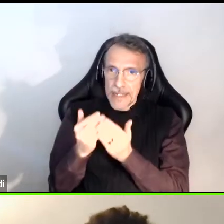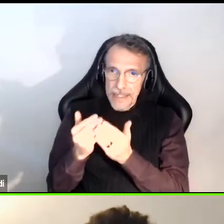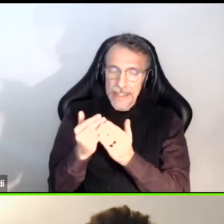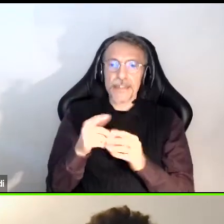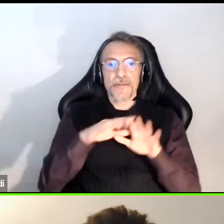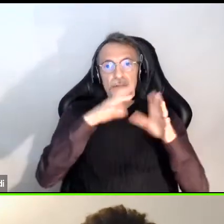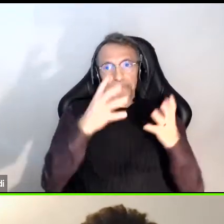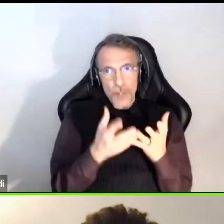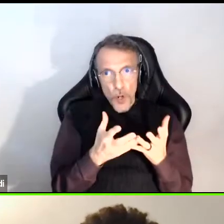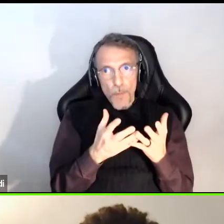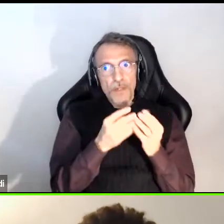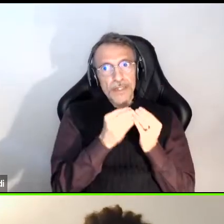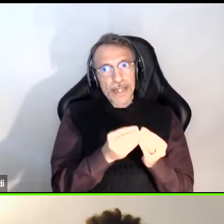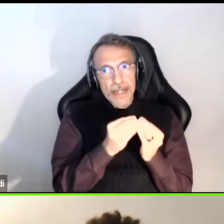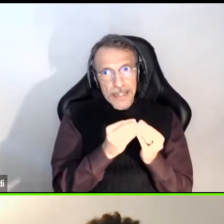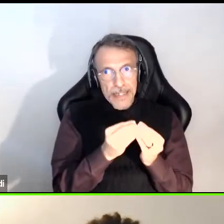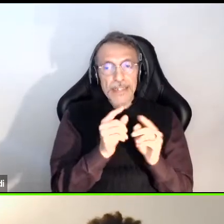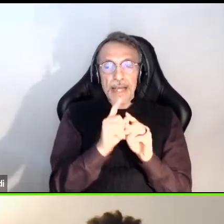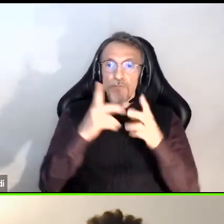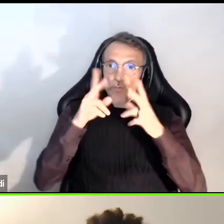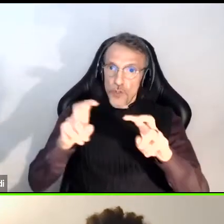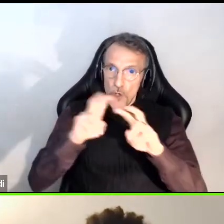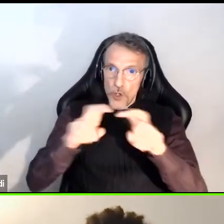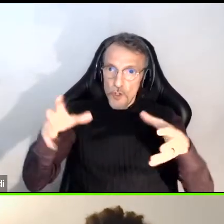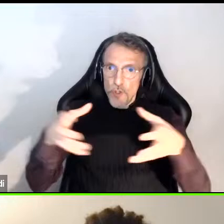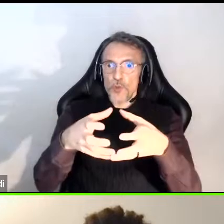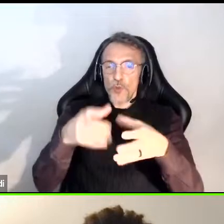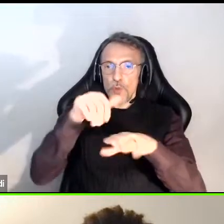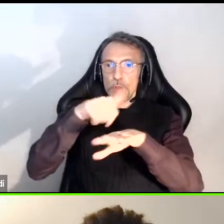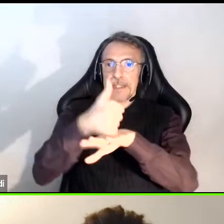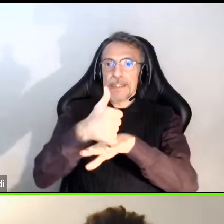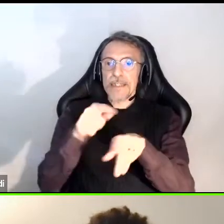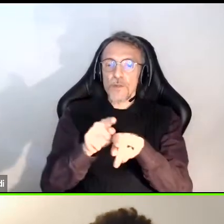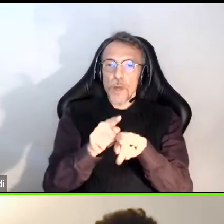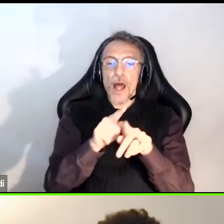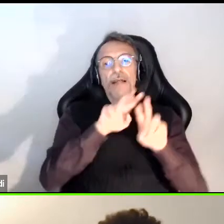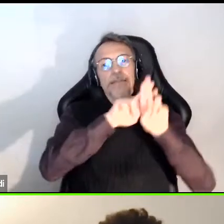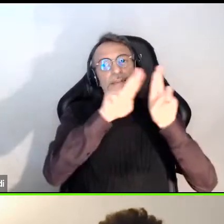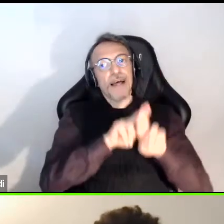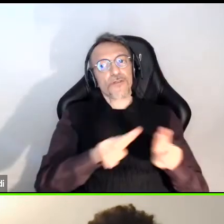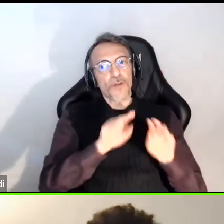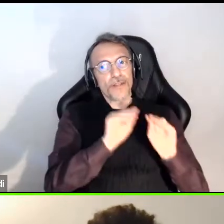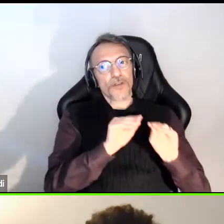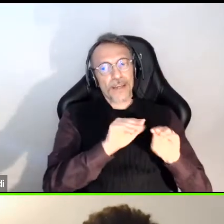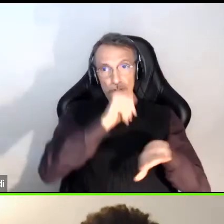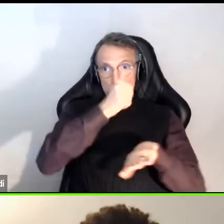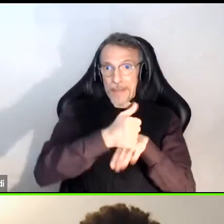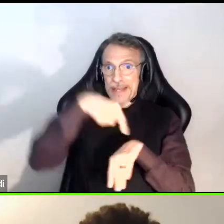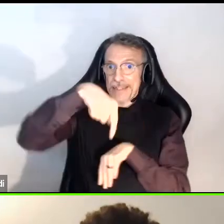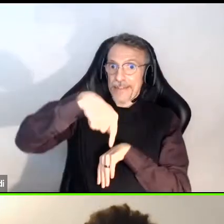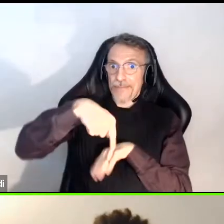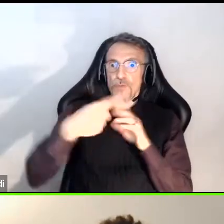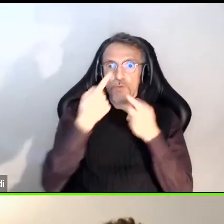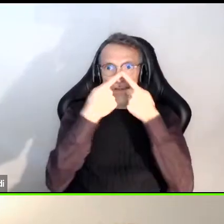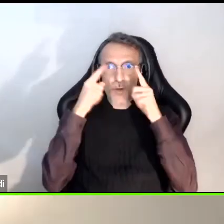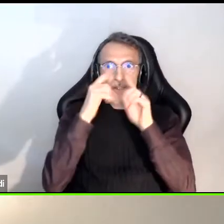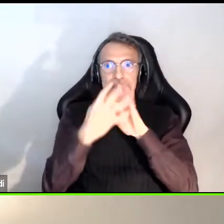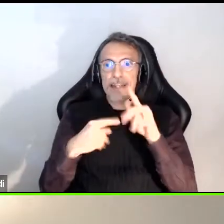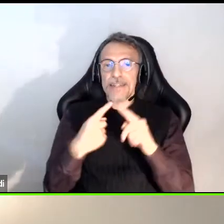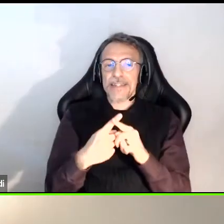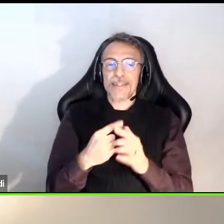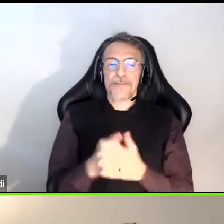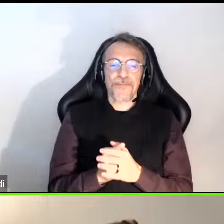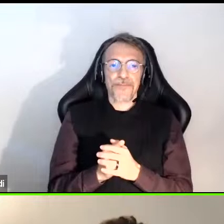Science Policy and Research Unit, and the Center for International Education based here at the University of Sussex.